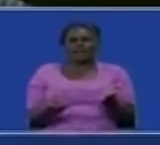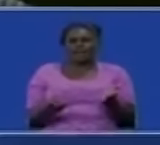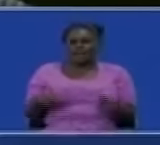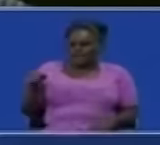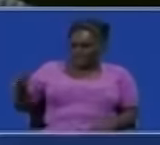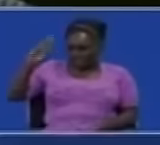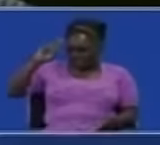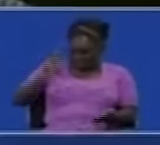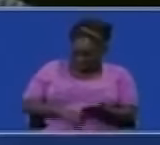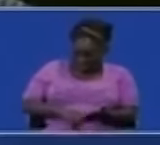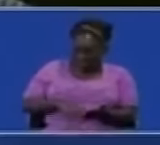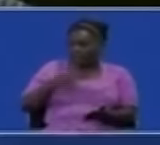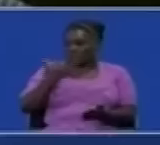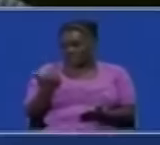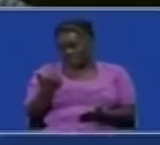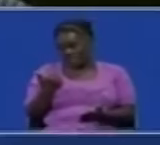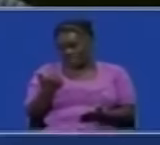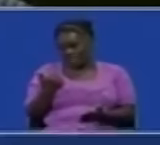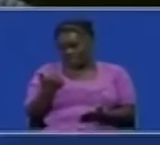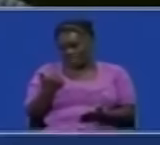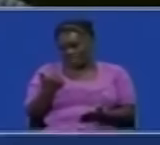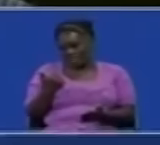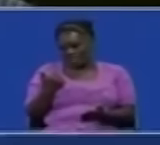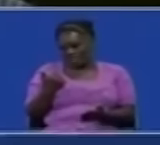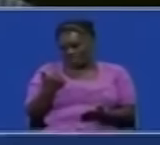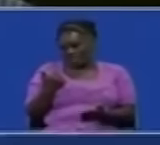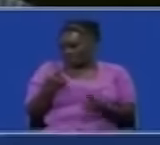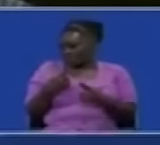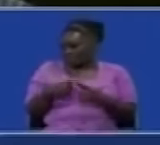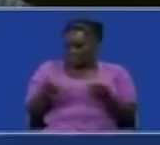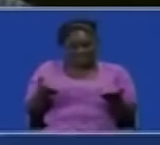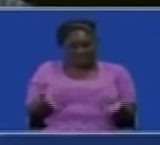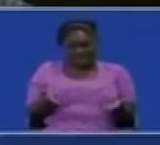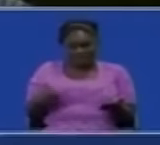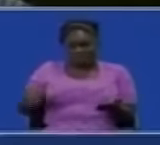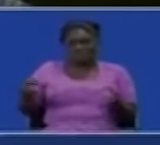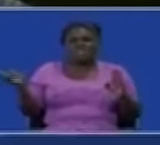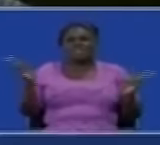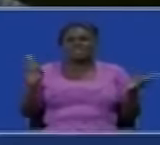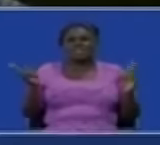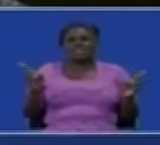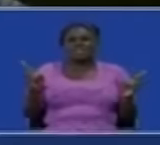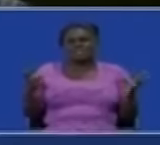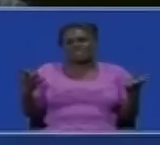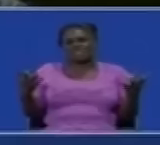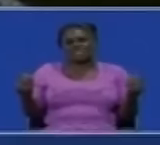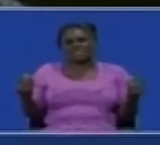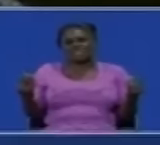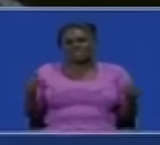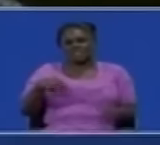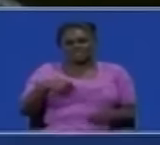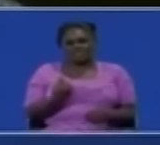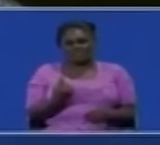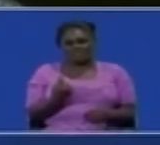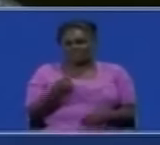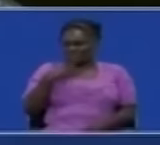we recognize this, the better it is going to be for this country. Otherwise, we are preparing. And of course, it will be very easy for us to